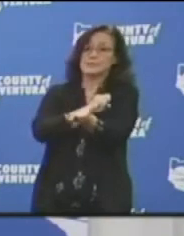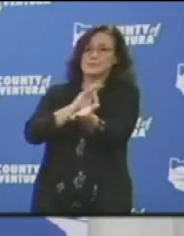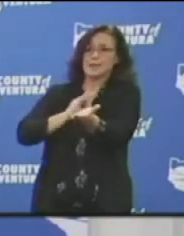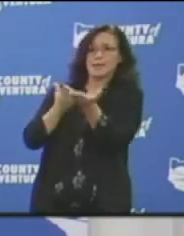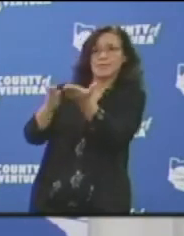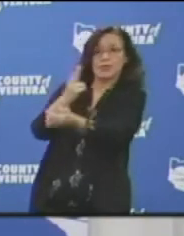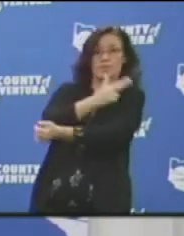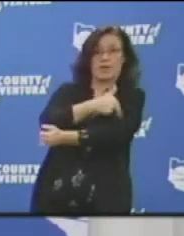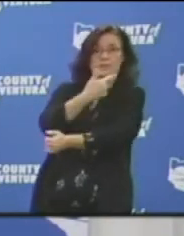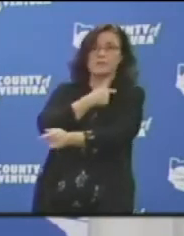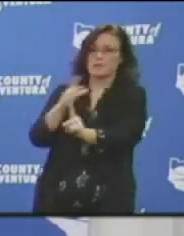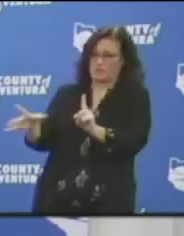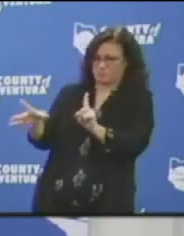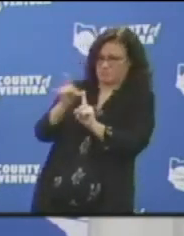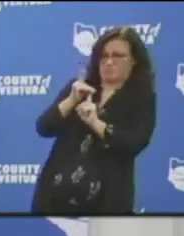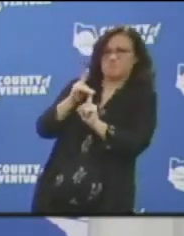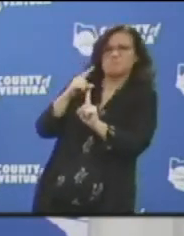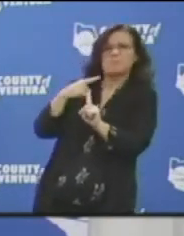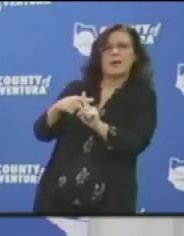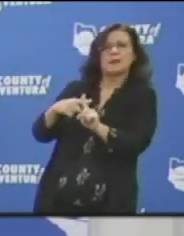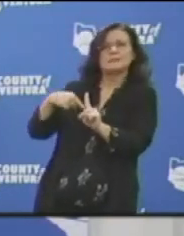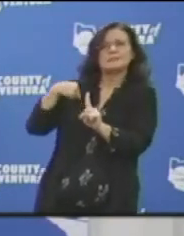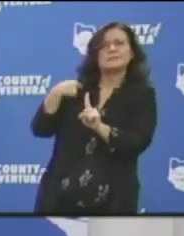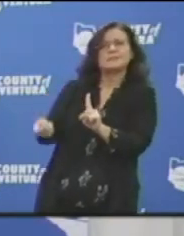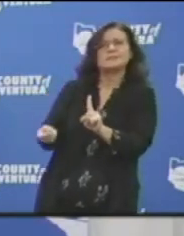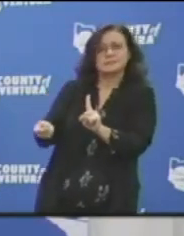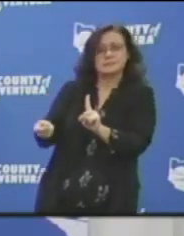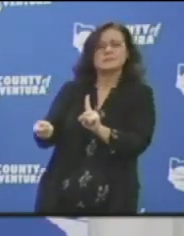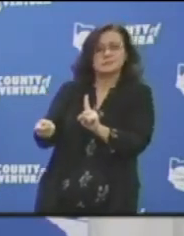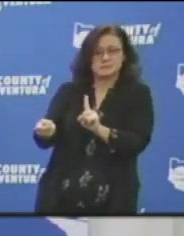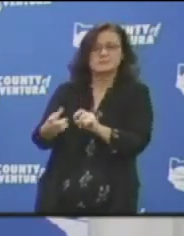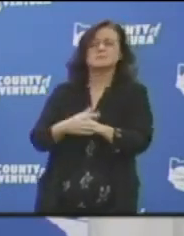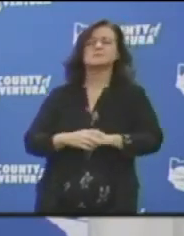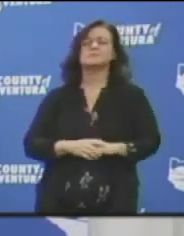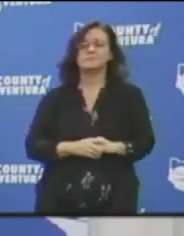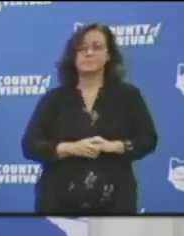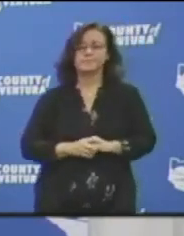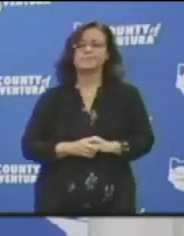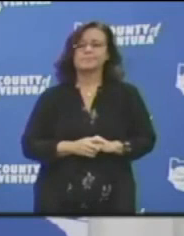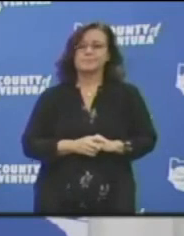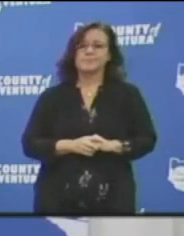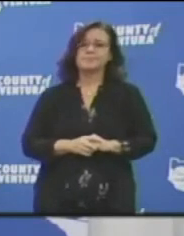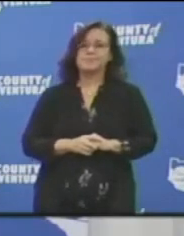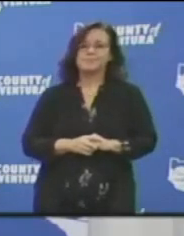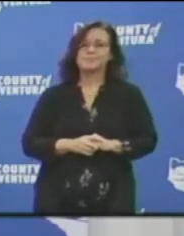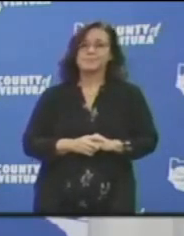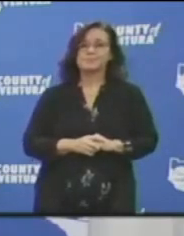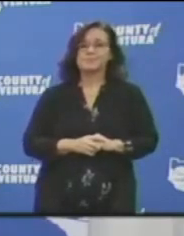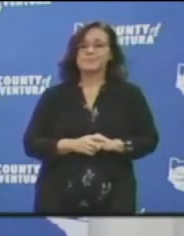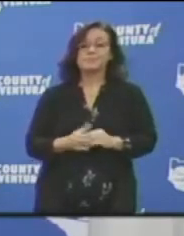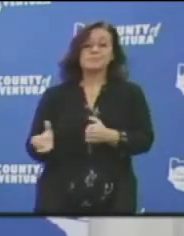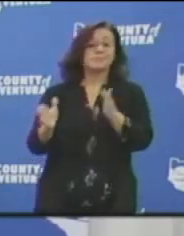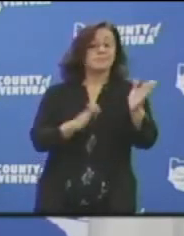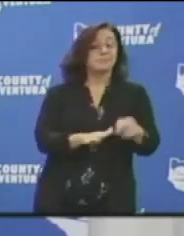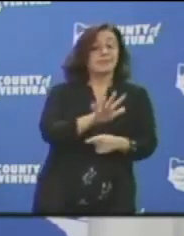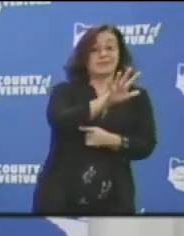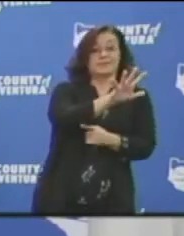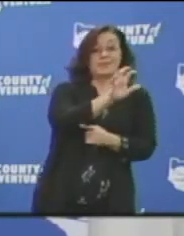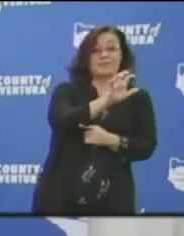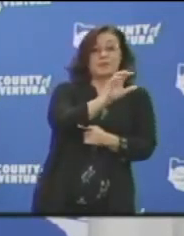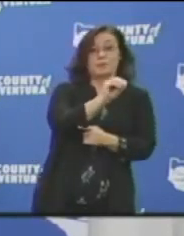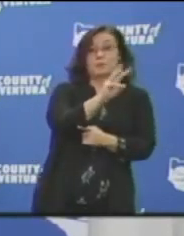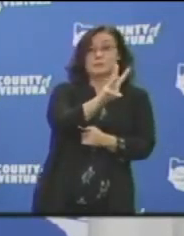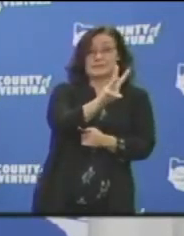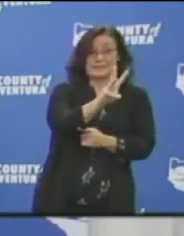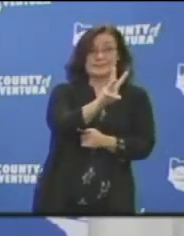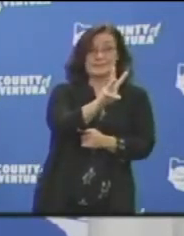Nurses and doctors, hospital staff. We've also had 506 farm workers